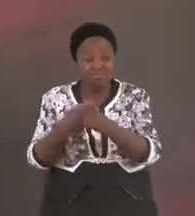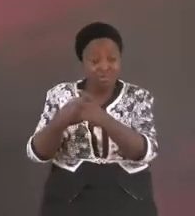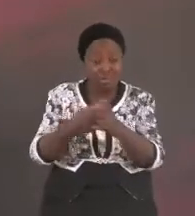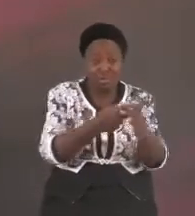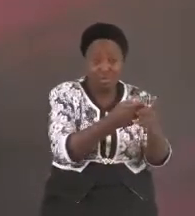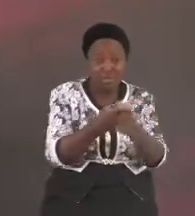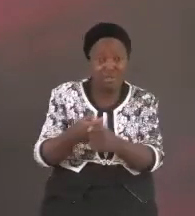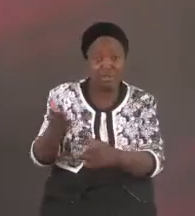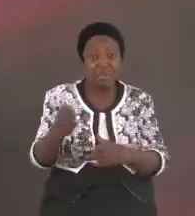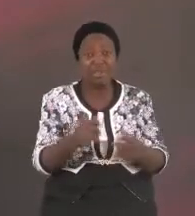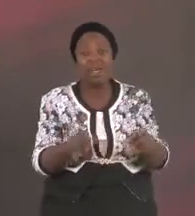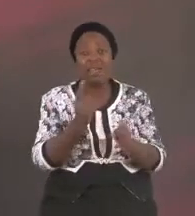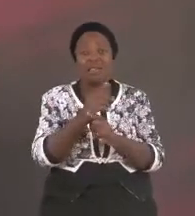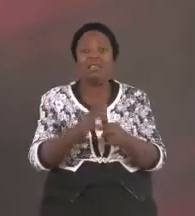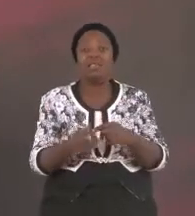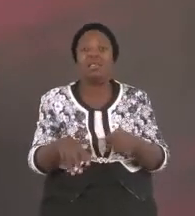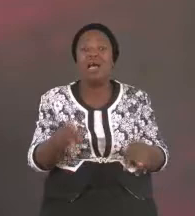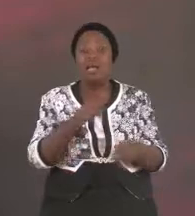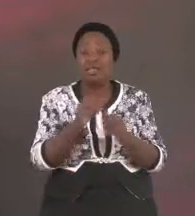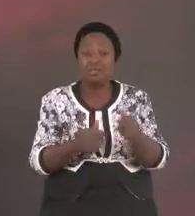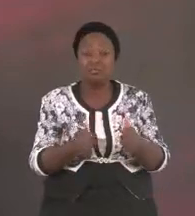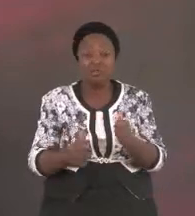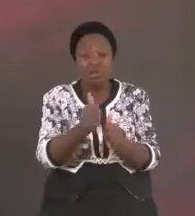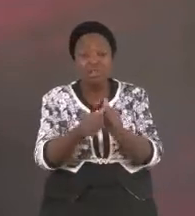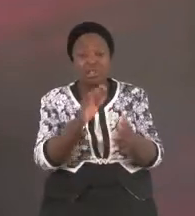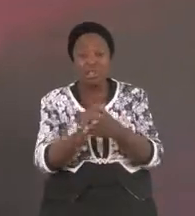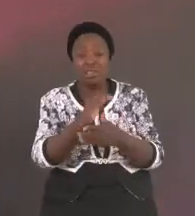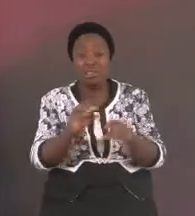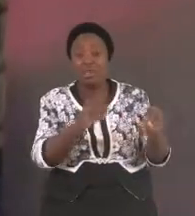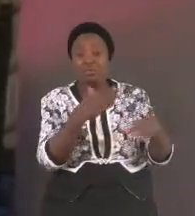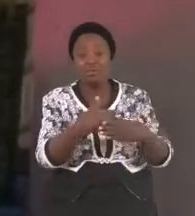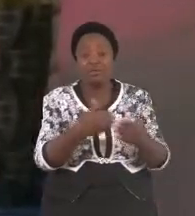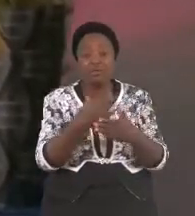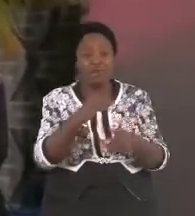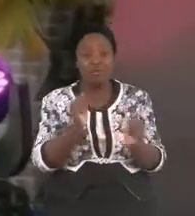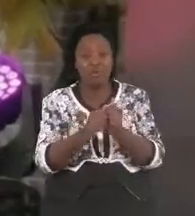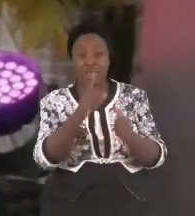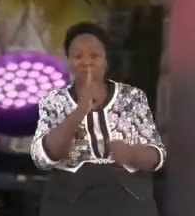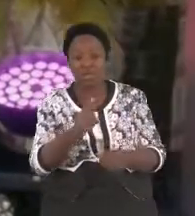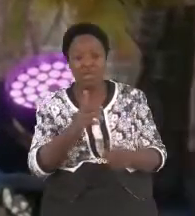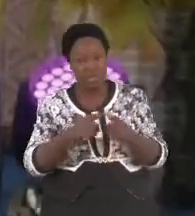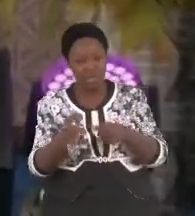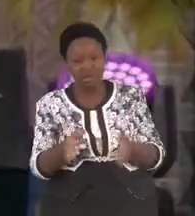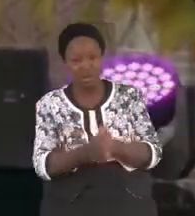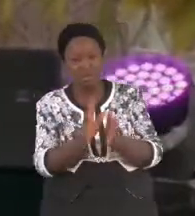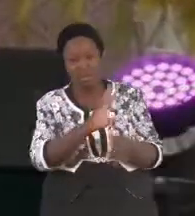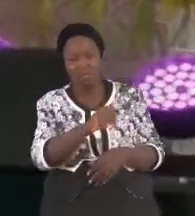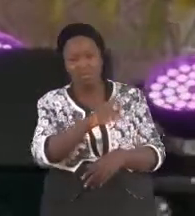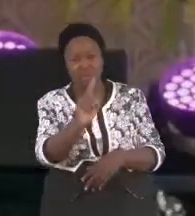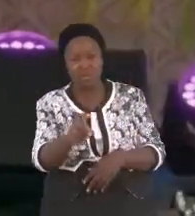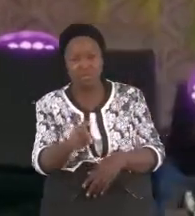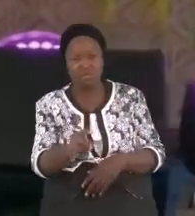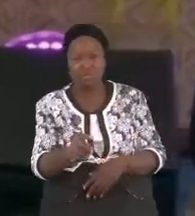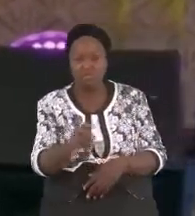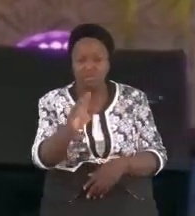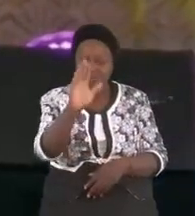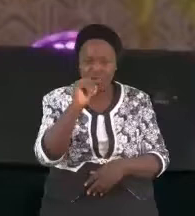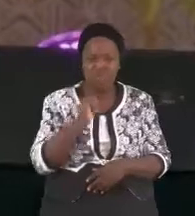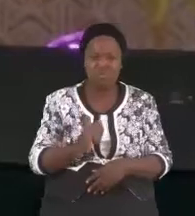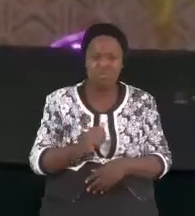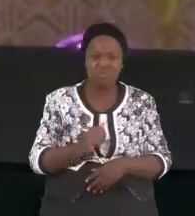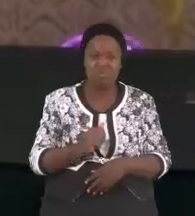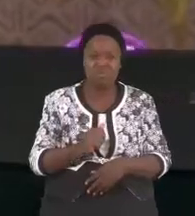race that was set before them with assurance. And he questioned them, hey, something is missing